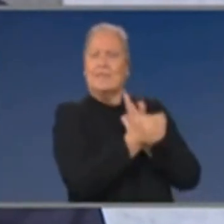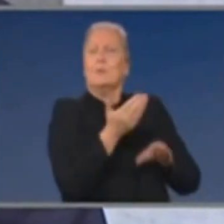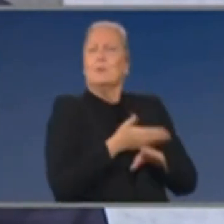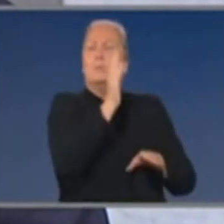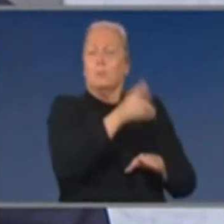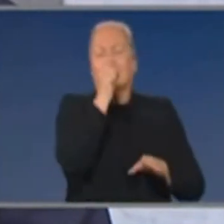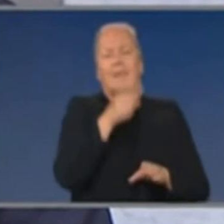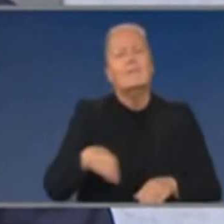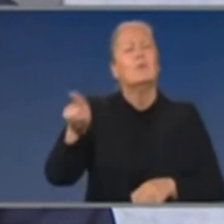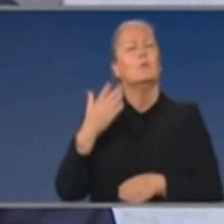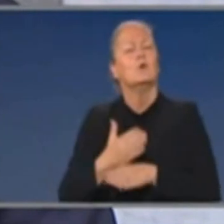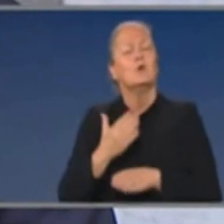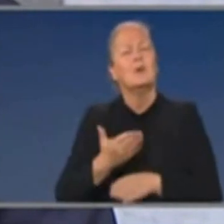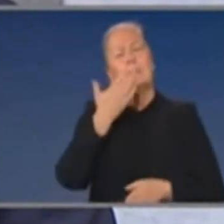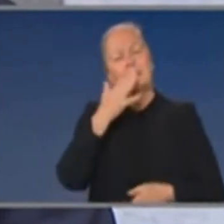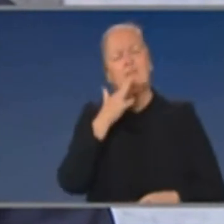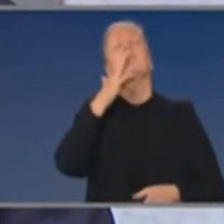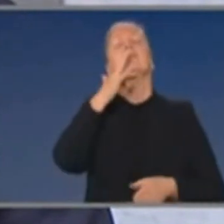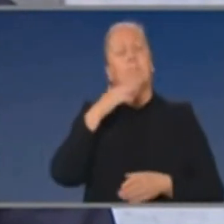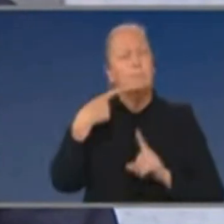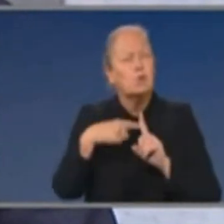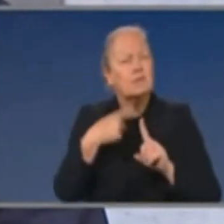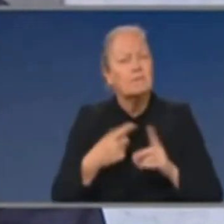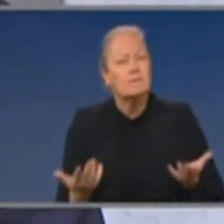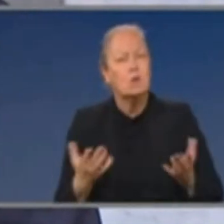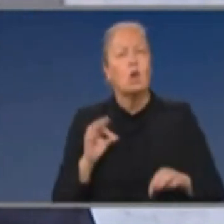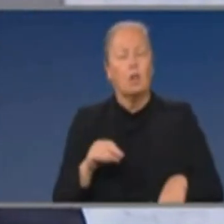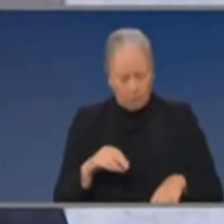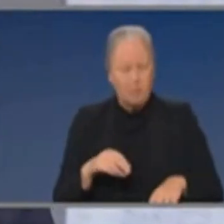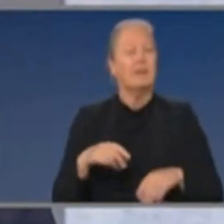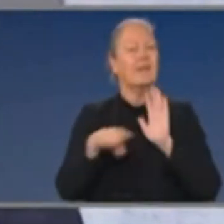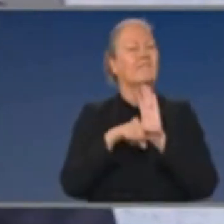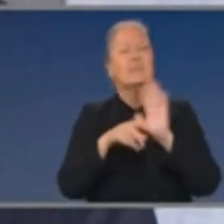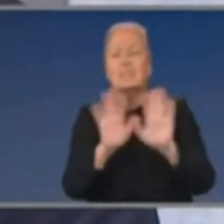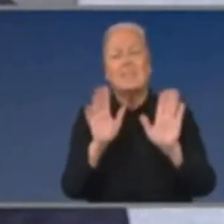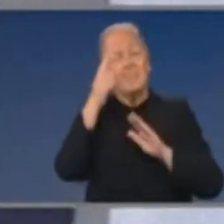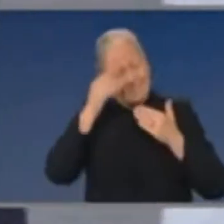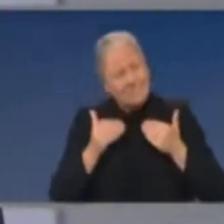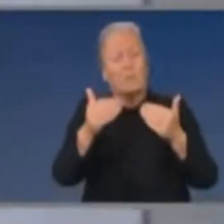But most of all, Australia, let's keep our heads up. Let's not let our heads go down. Let's keep our heads up and let's keep going forward. Thank you all very much.